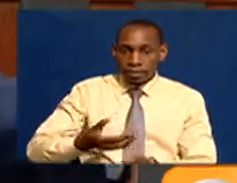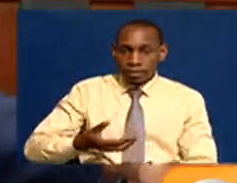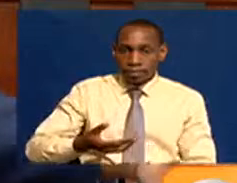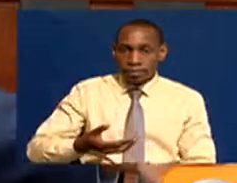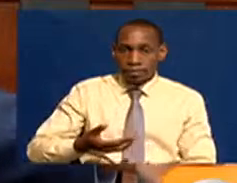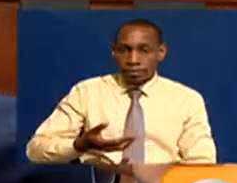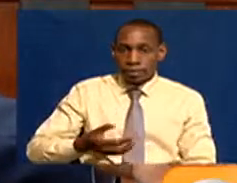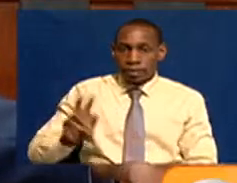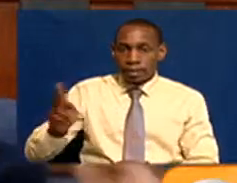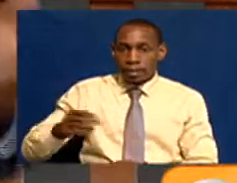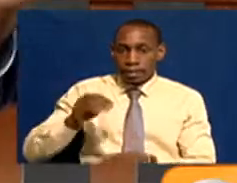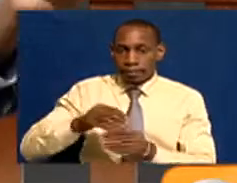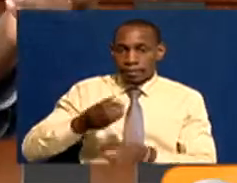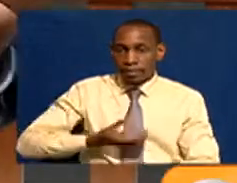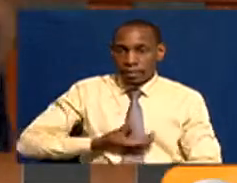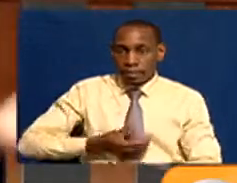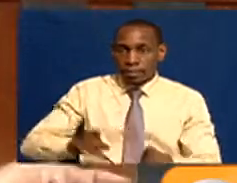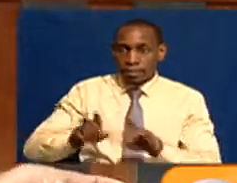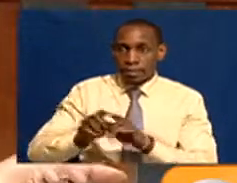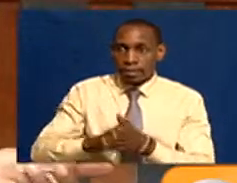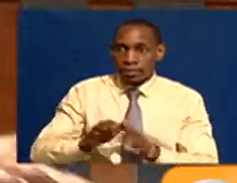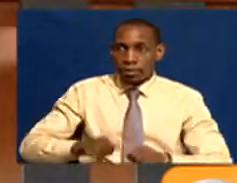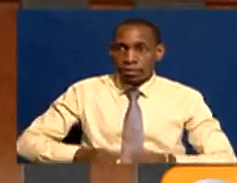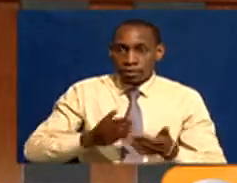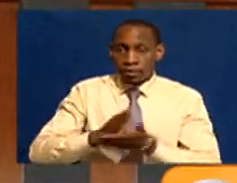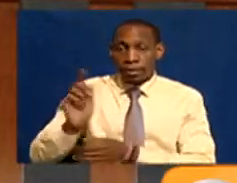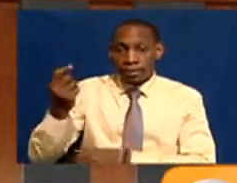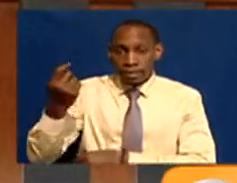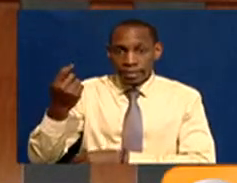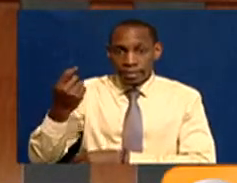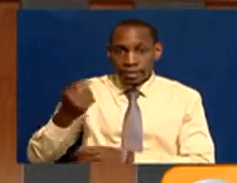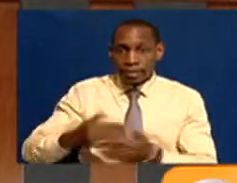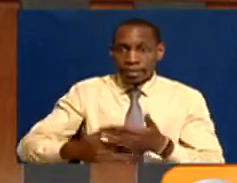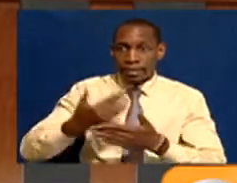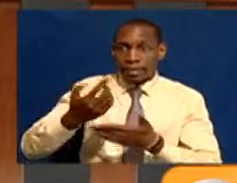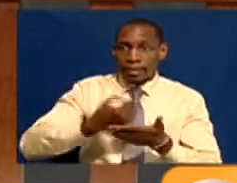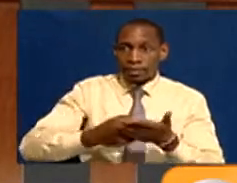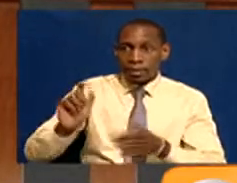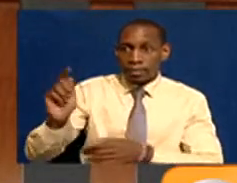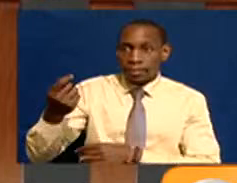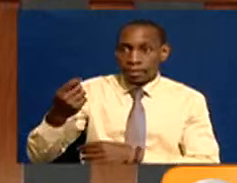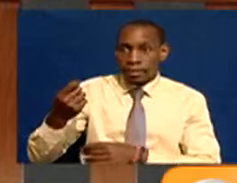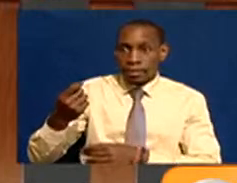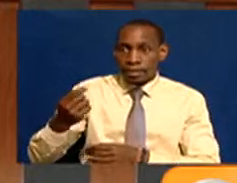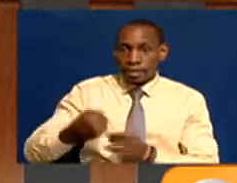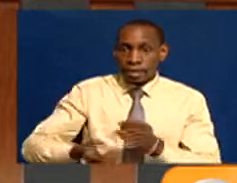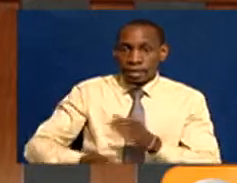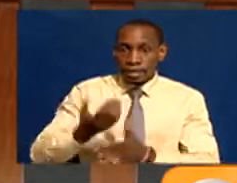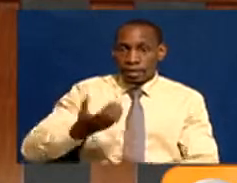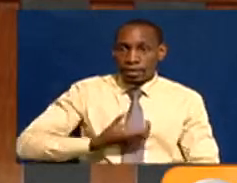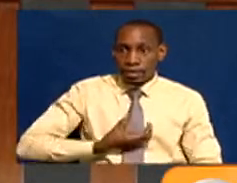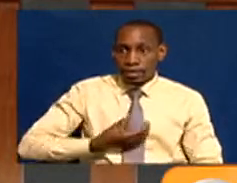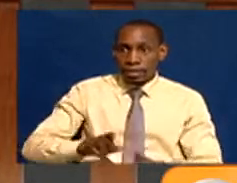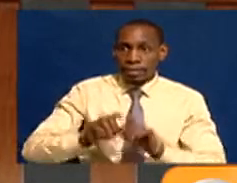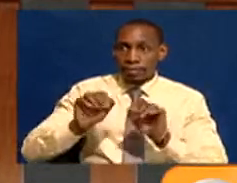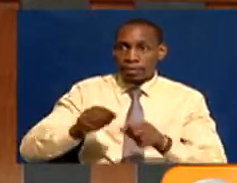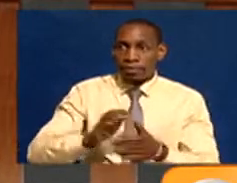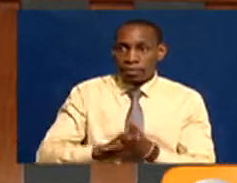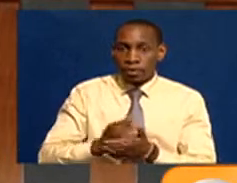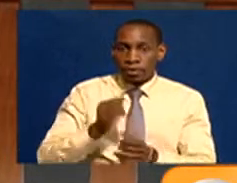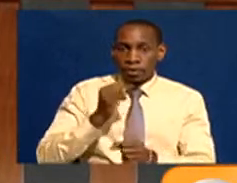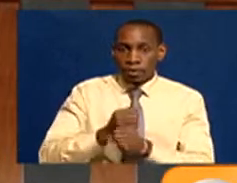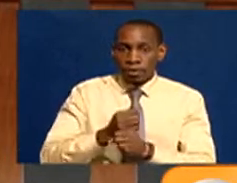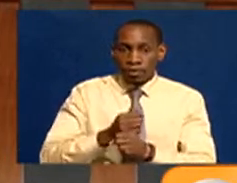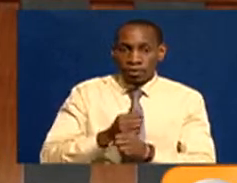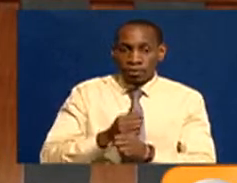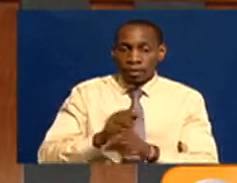to the Kenyan Investment Council, which is going to be chaired by the President. Next week, the President will gazette the Council. And so that now we can have a very